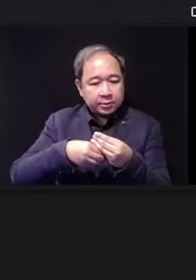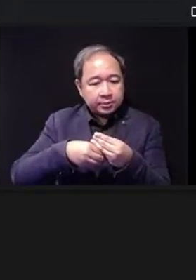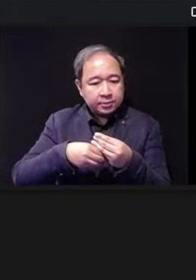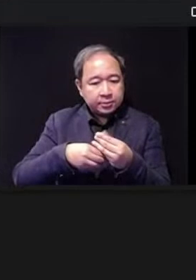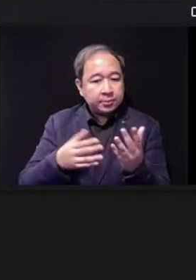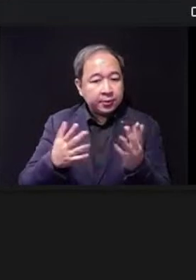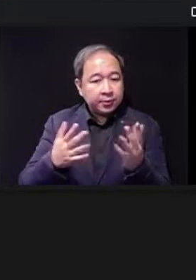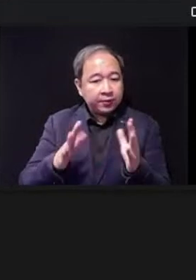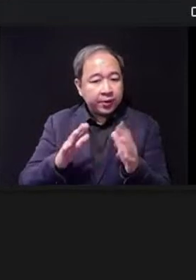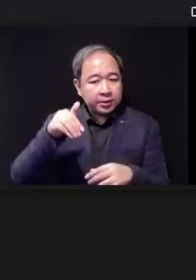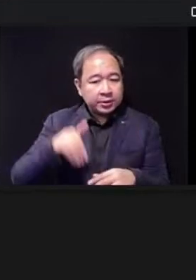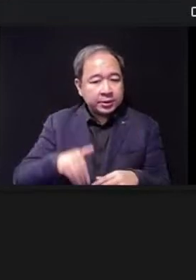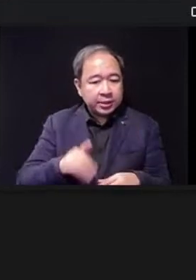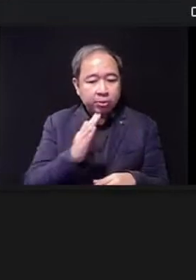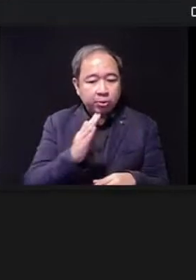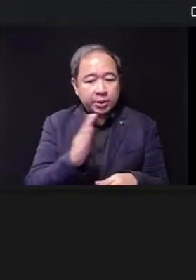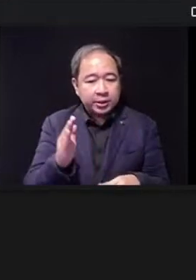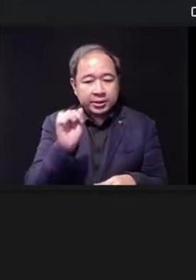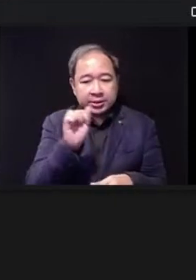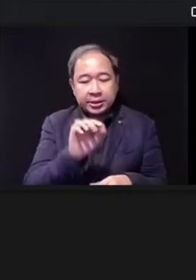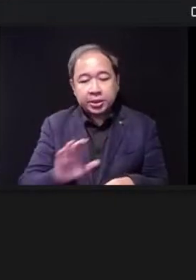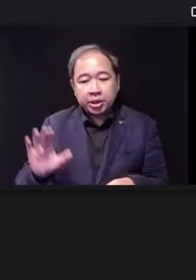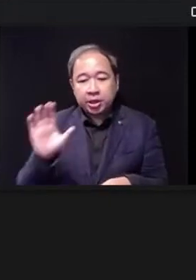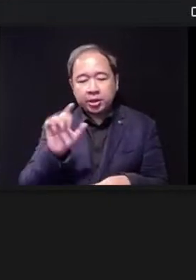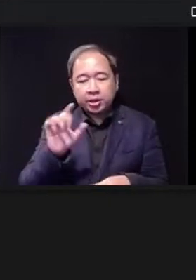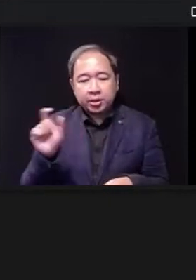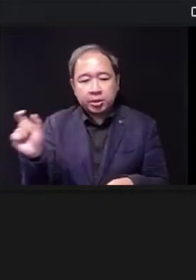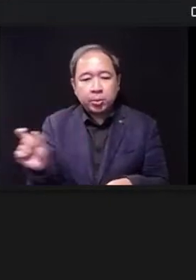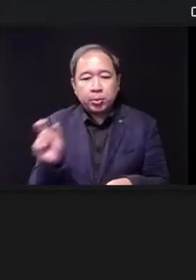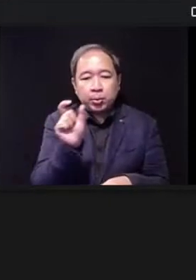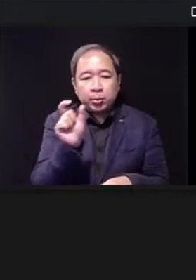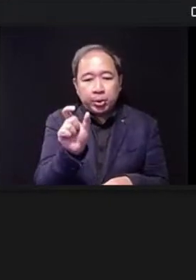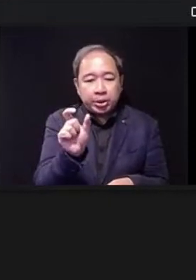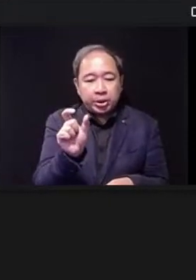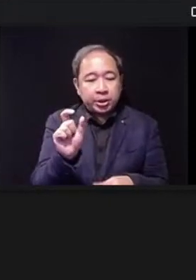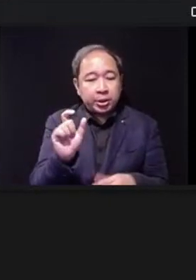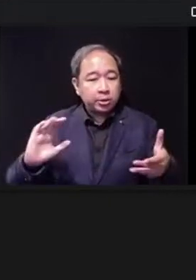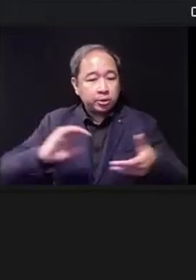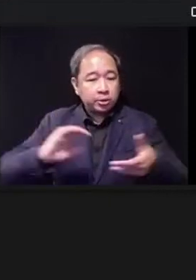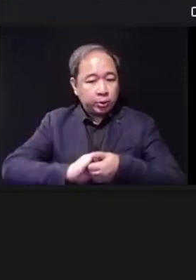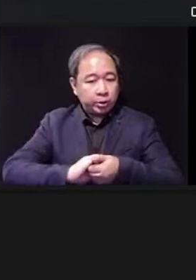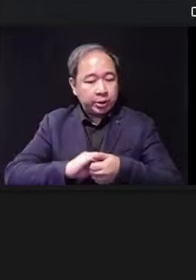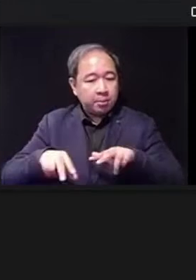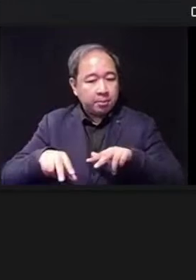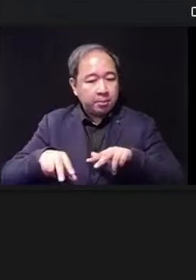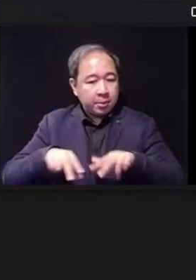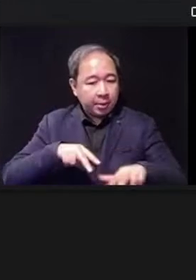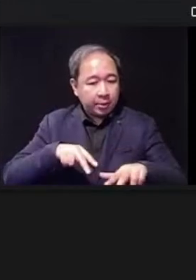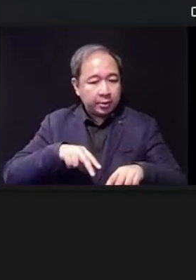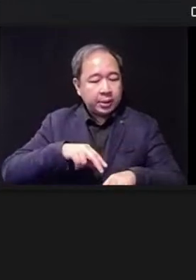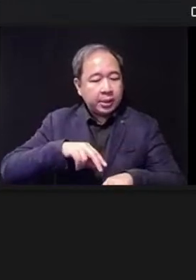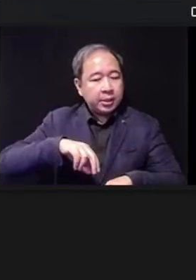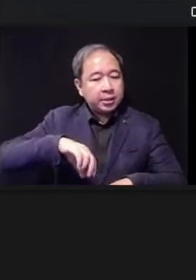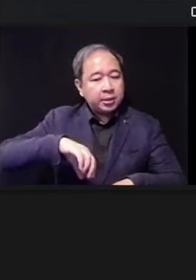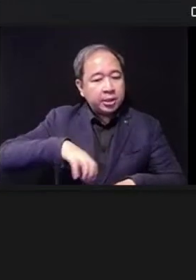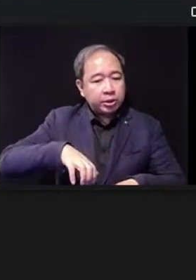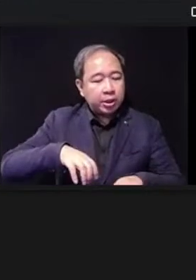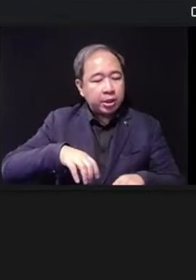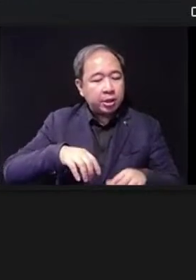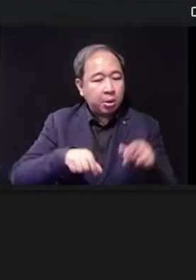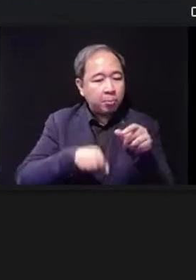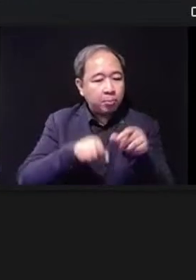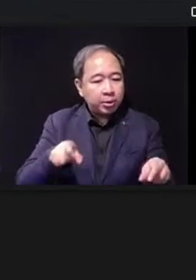after Southeast Asia the word jointly organized by the National Population Family Planning Board